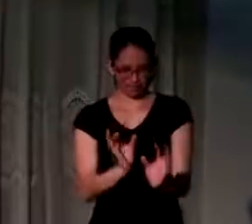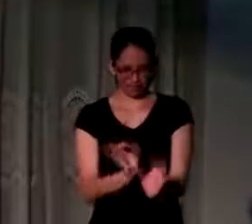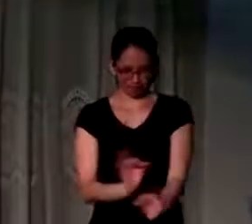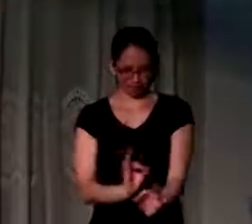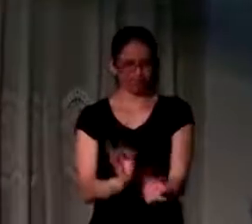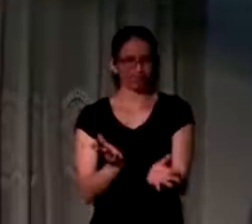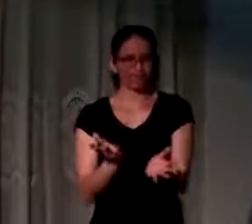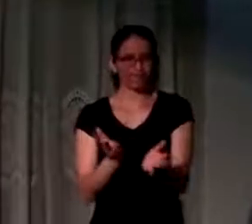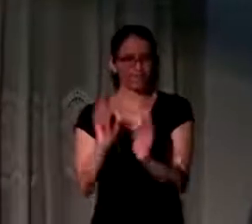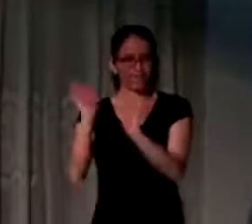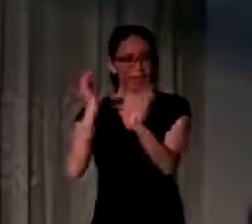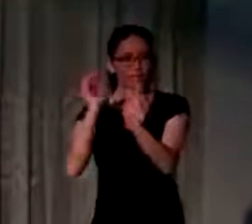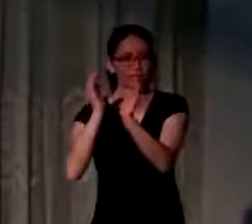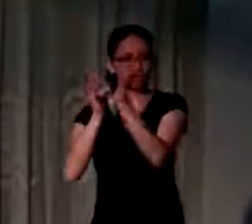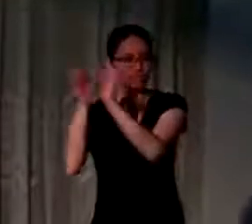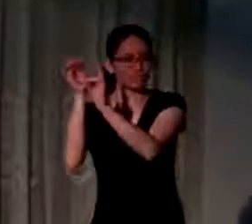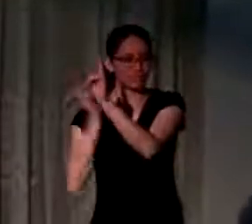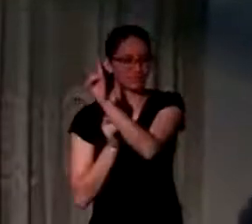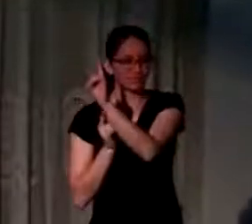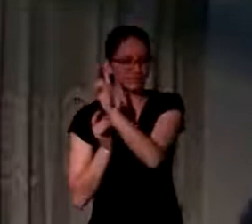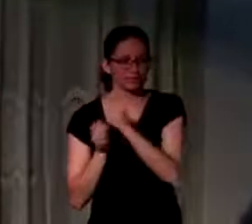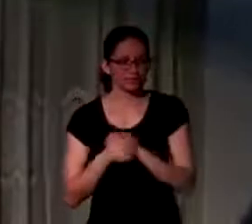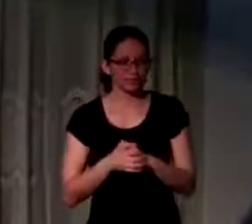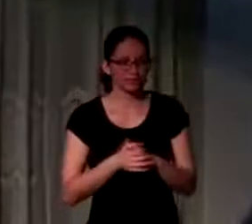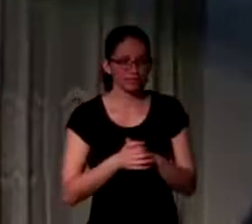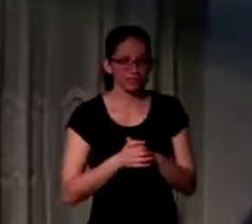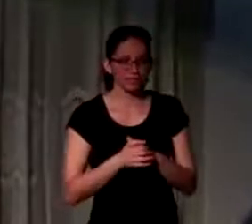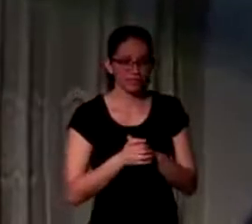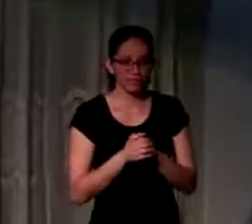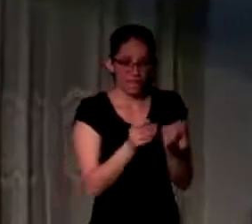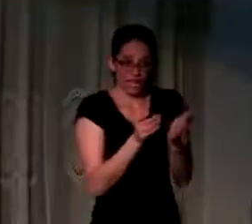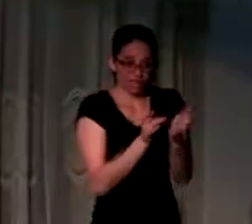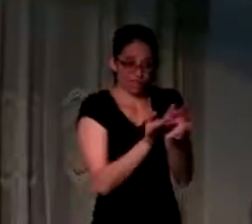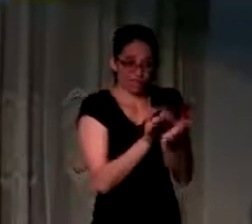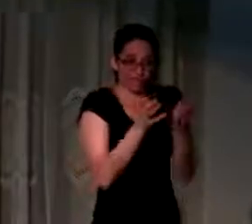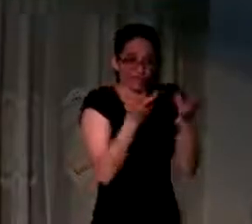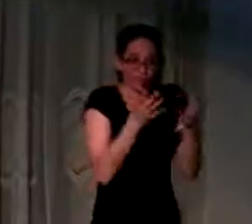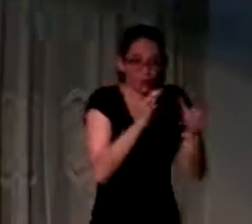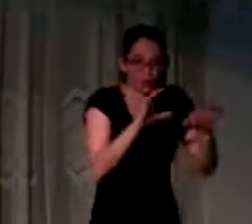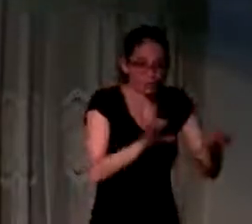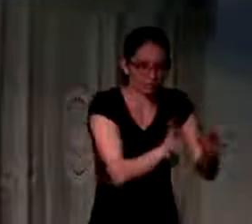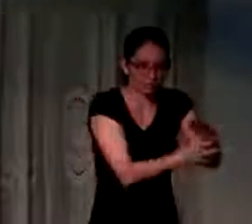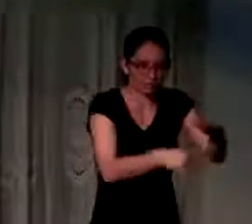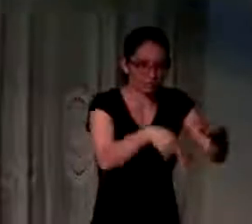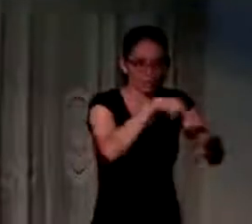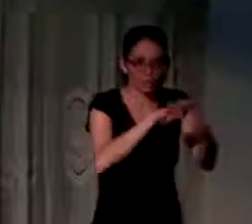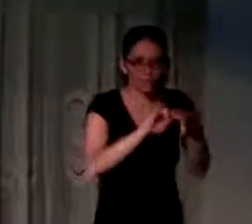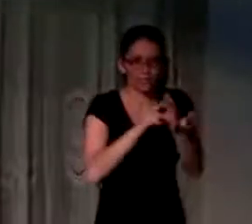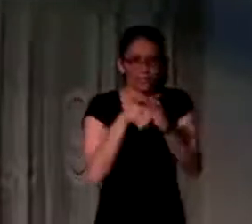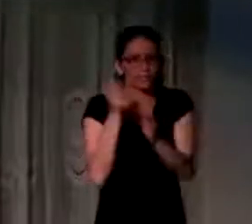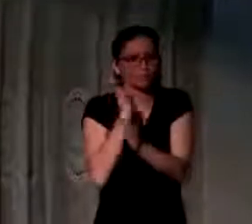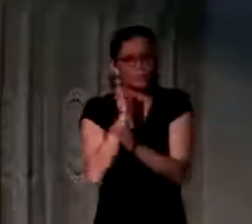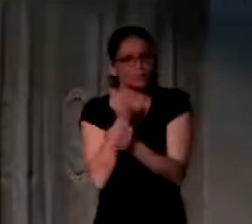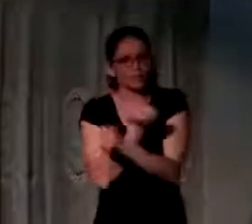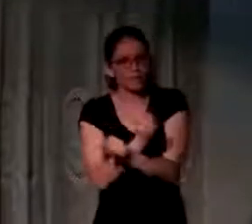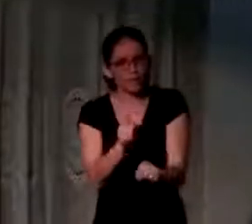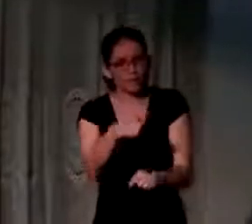the dead back to life. And I did that, and I will save you.